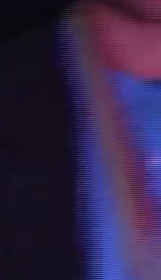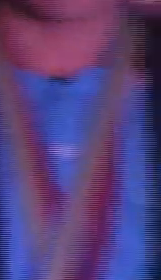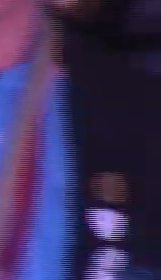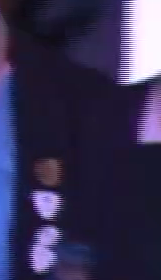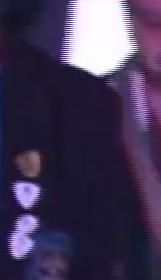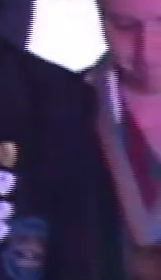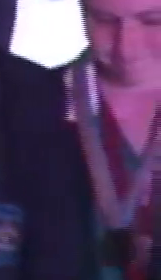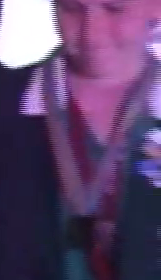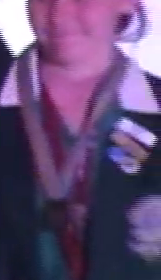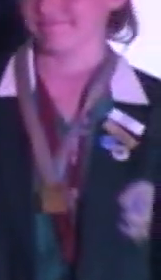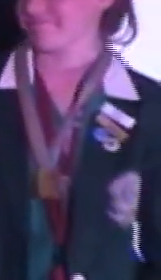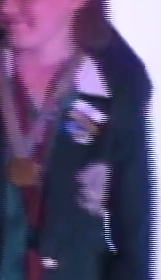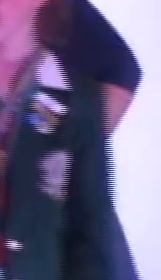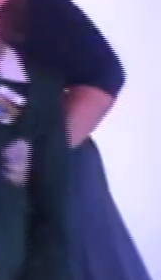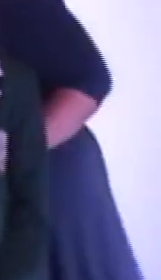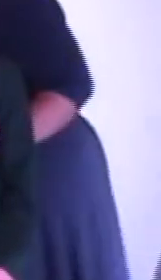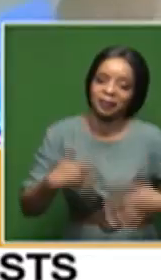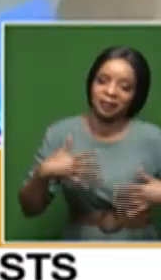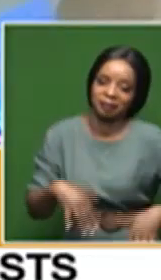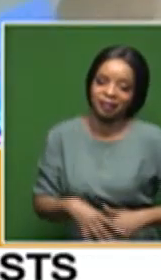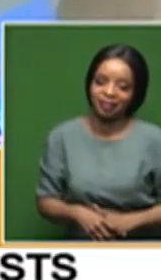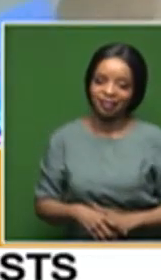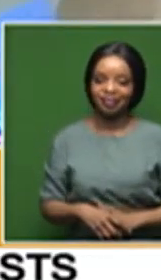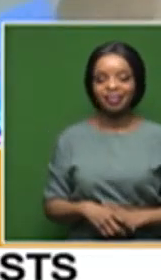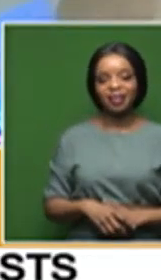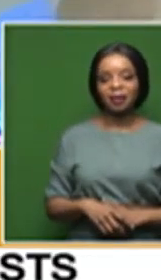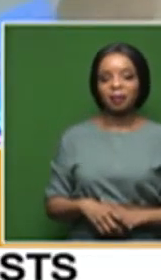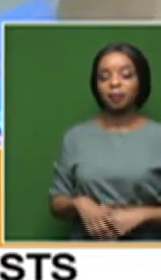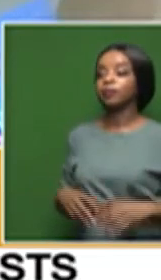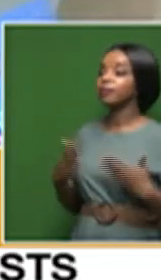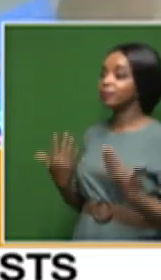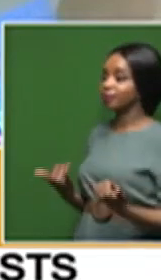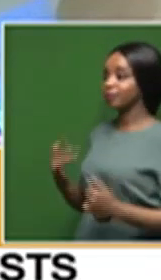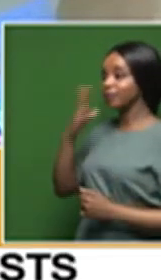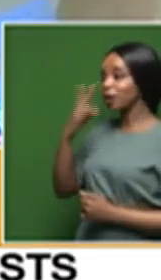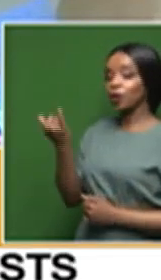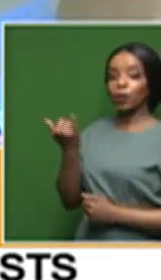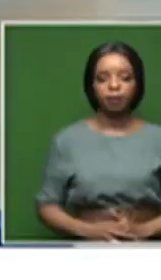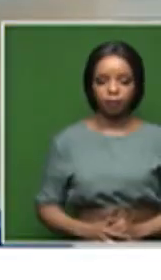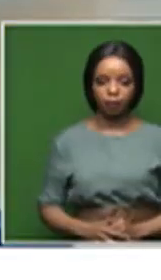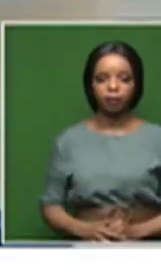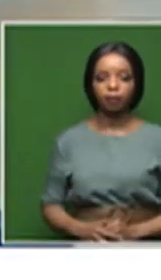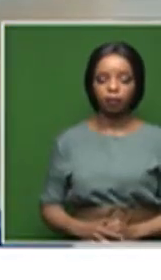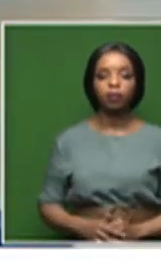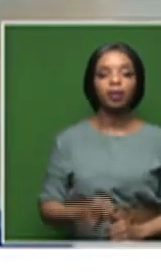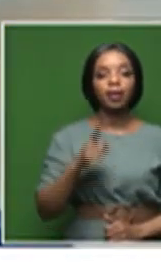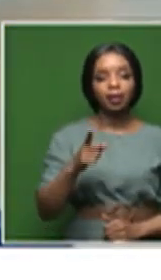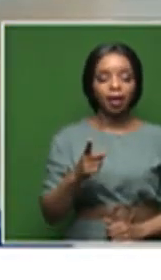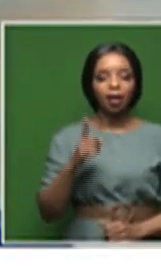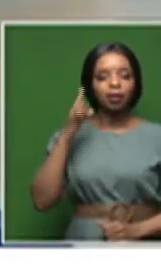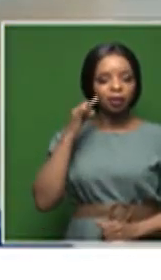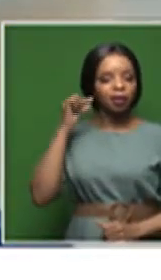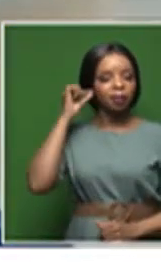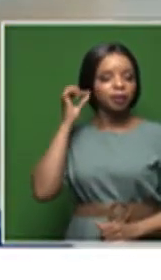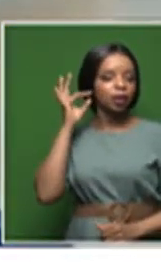suspected danger. She was interviewed on SABC's Morning Live recently. The alerting earpiece is an earpiece, it's an